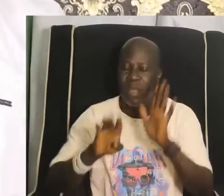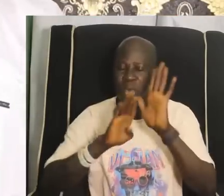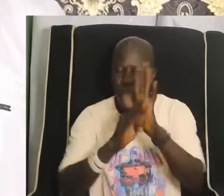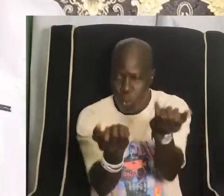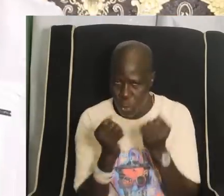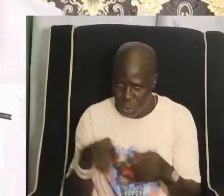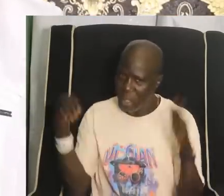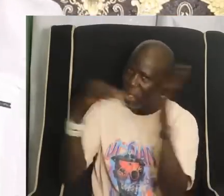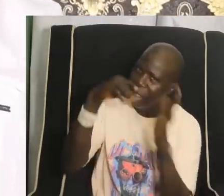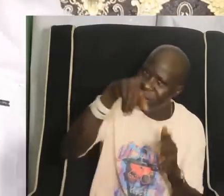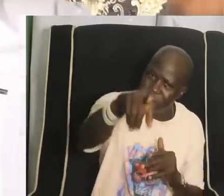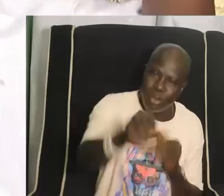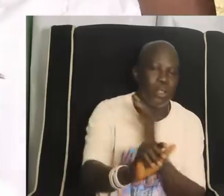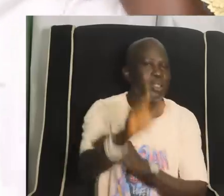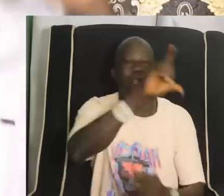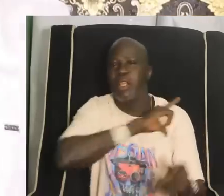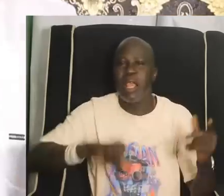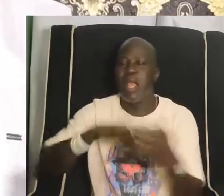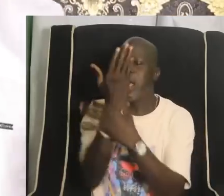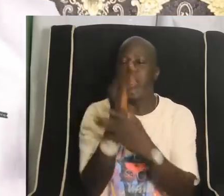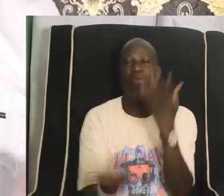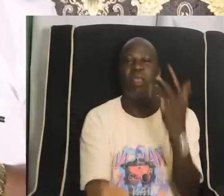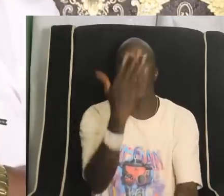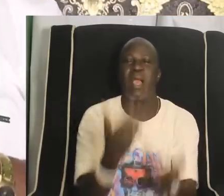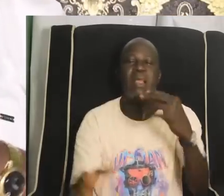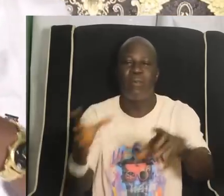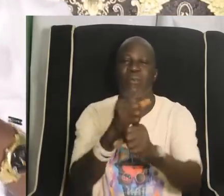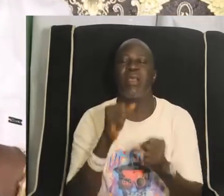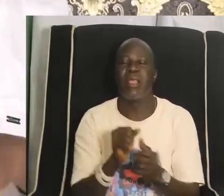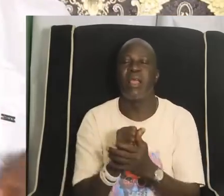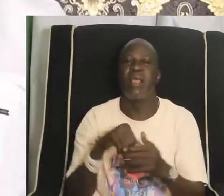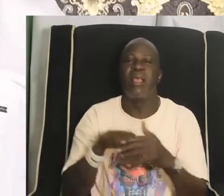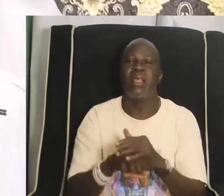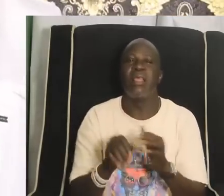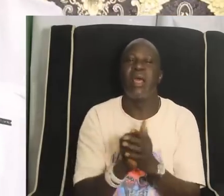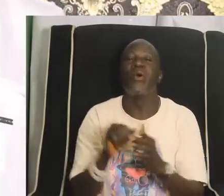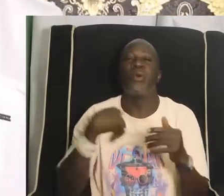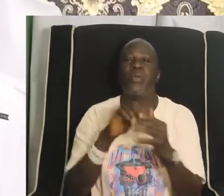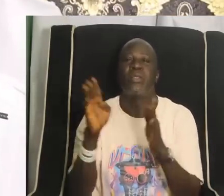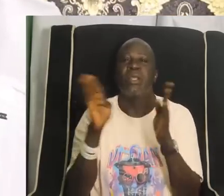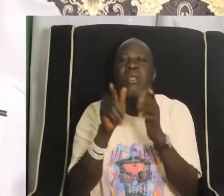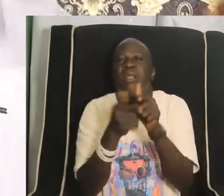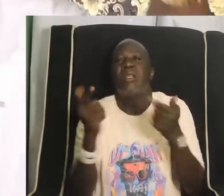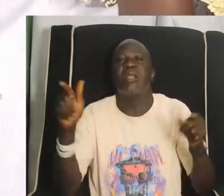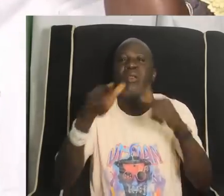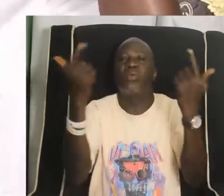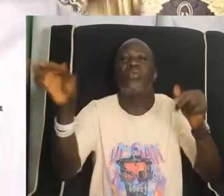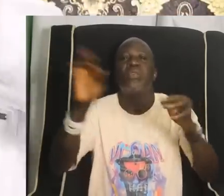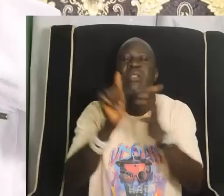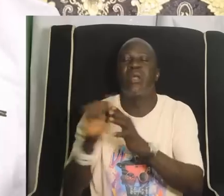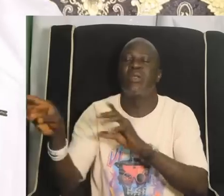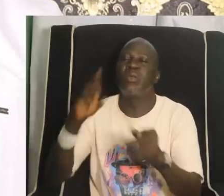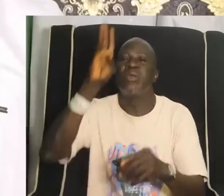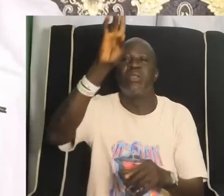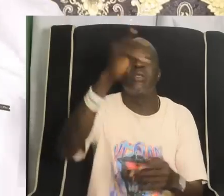hear? Understand against you. Oh, what you might be now? Then you wither. Oh, my father, let us say. You know that great crusade that we did